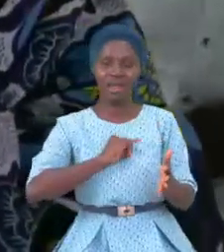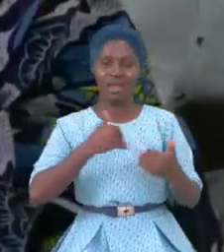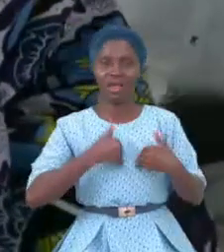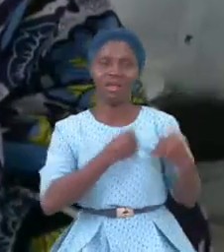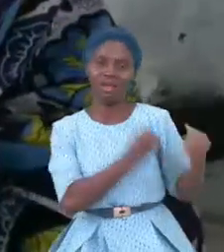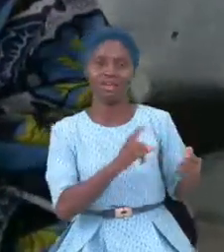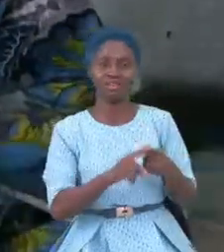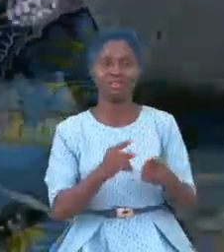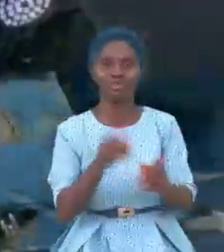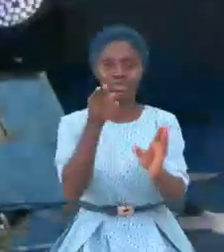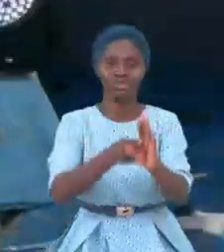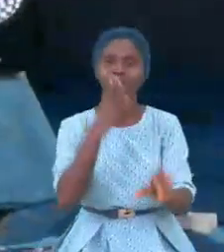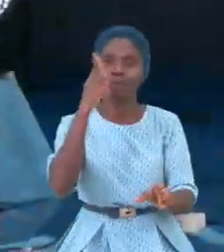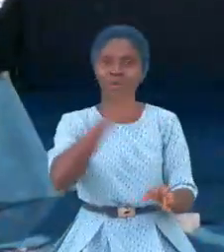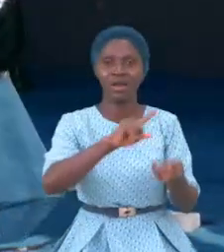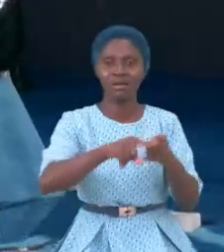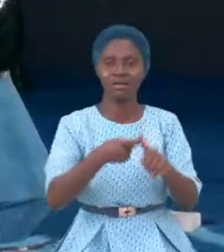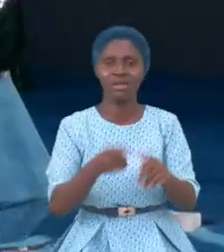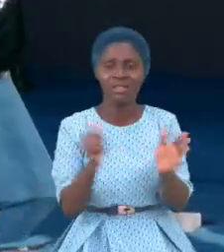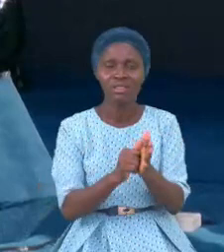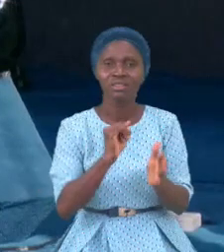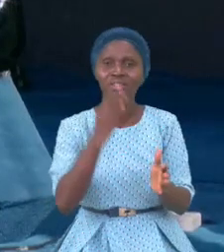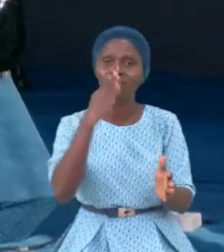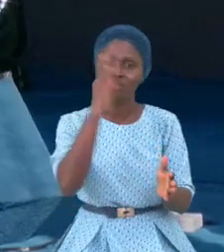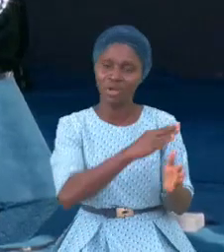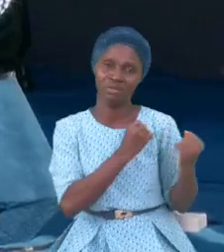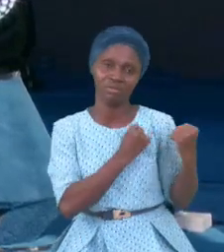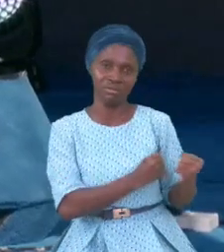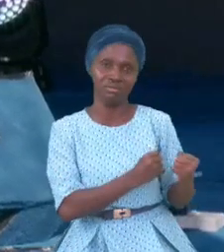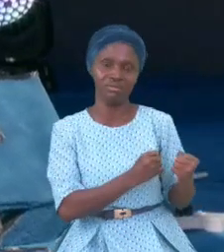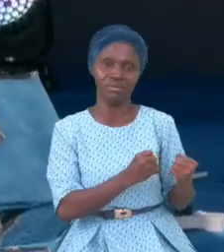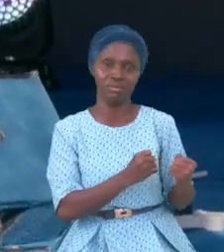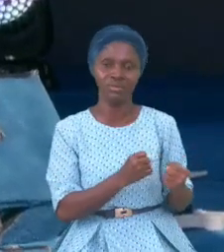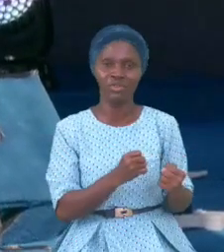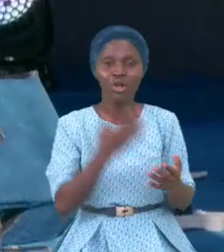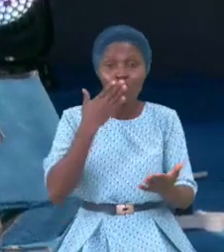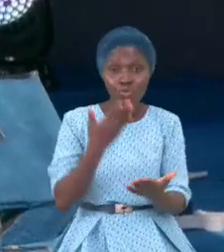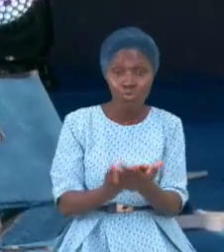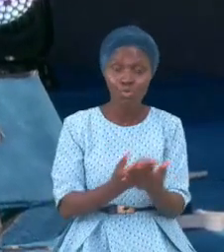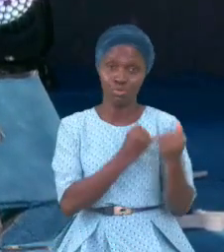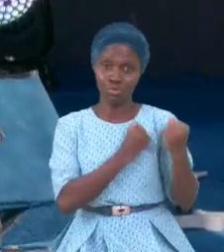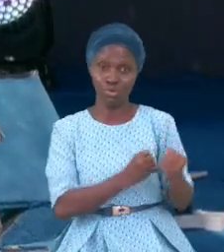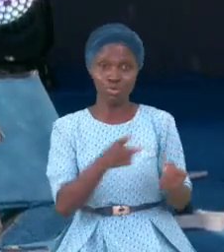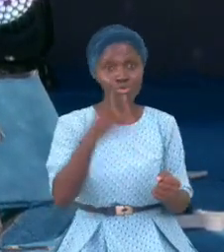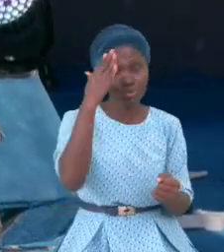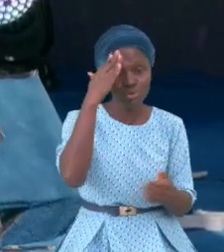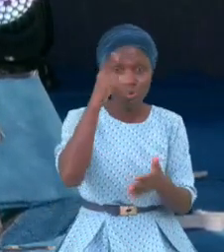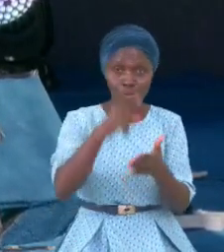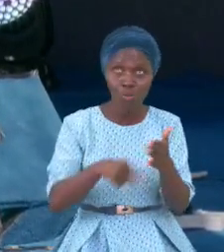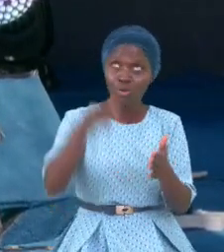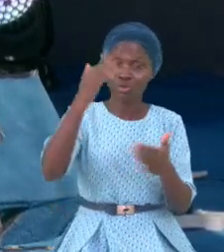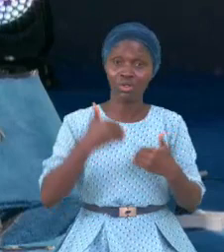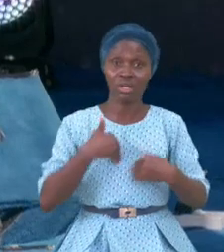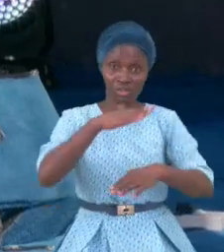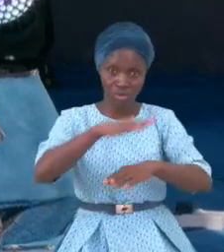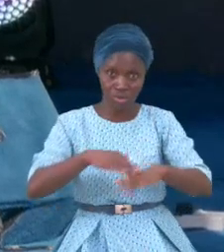Good courage. Know what the Lord has called you to, and know the direction you ought to follow. And then with